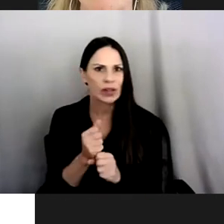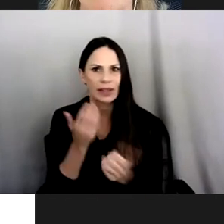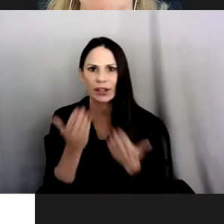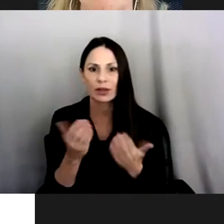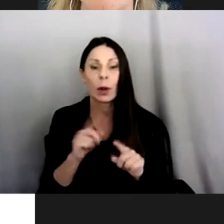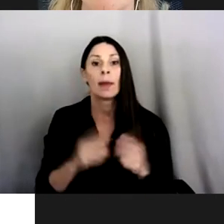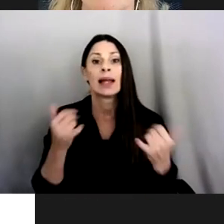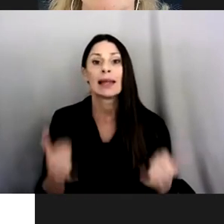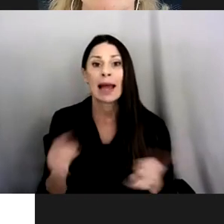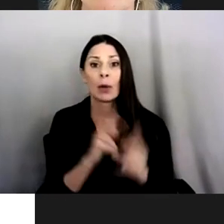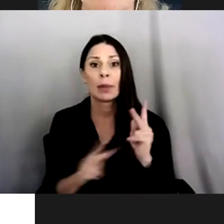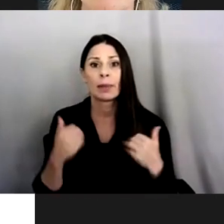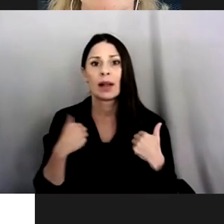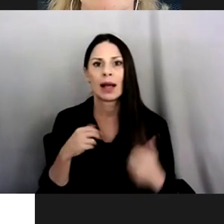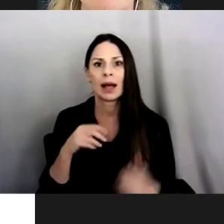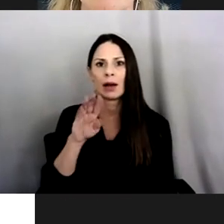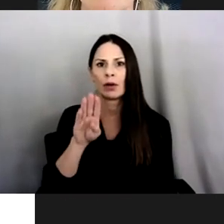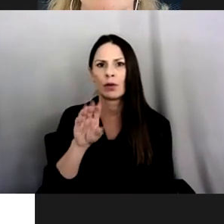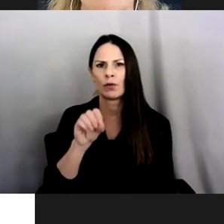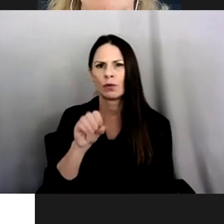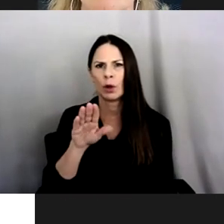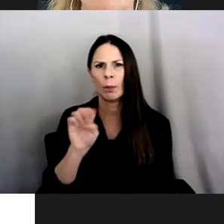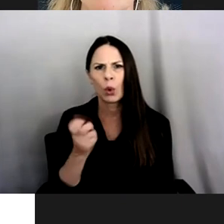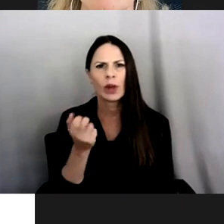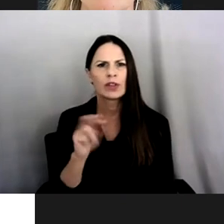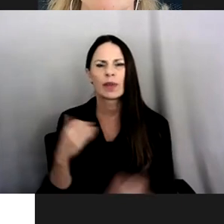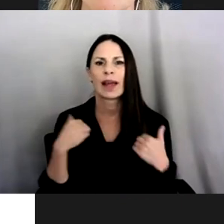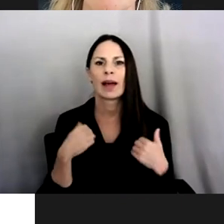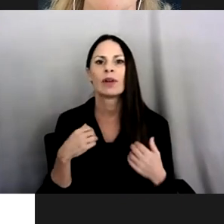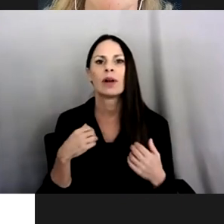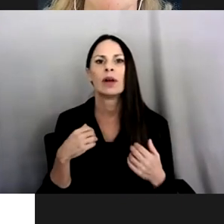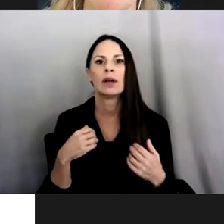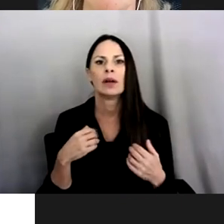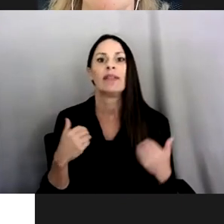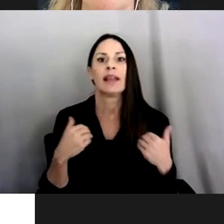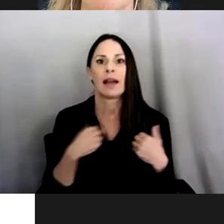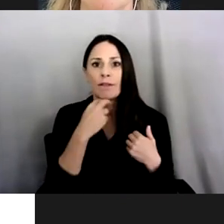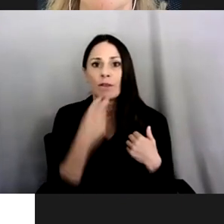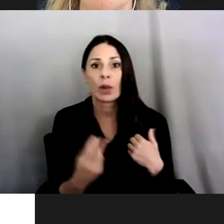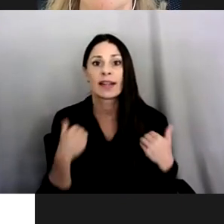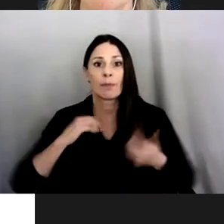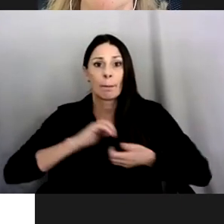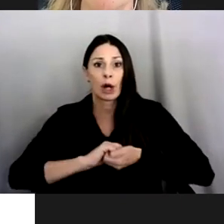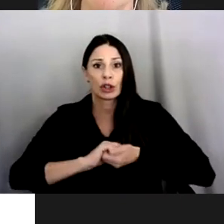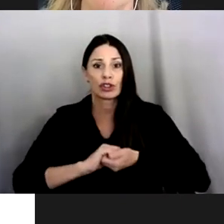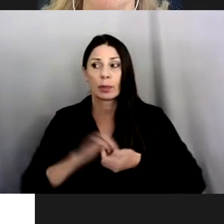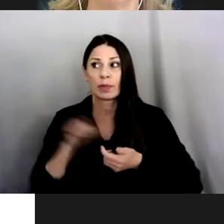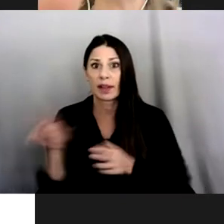and people have partnerships that they create with providers. And the cool thing about it is